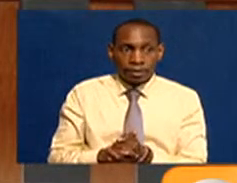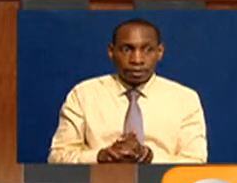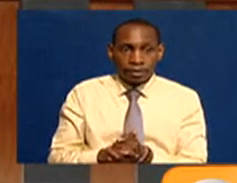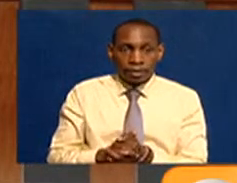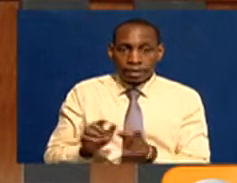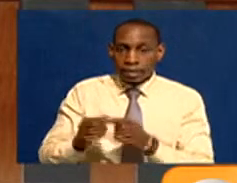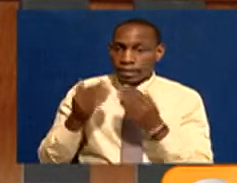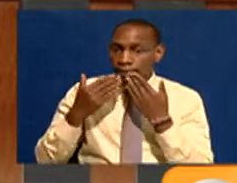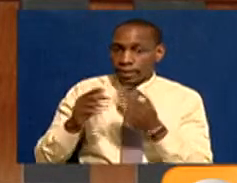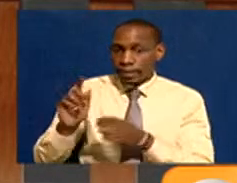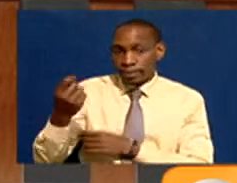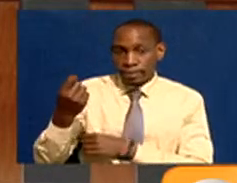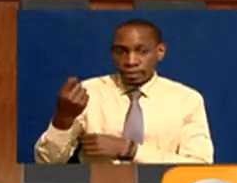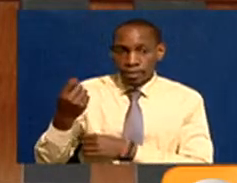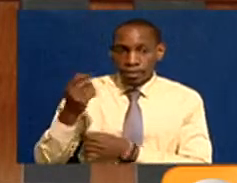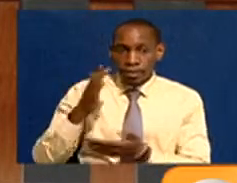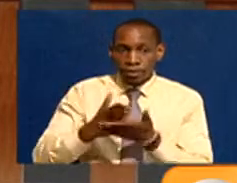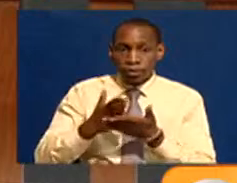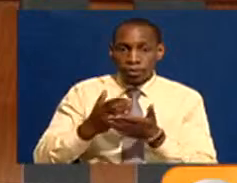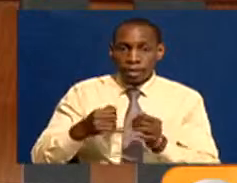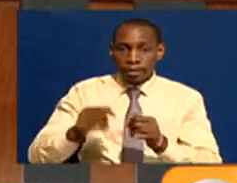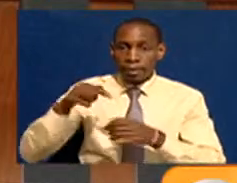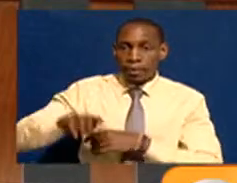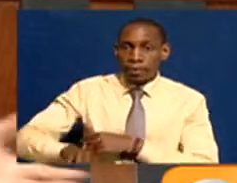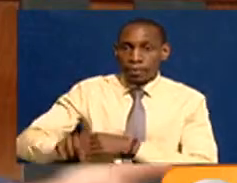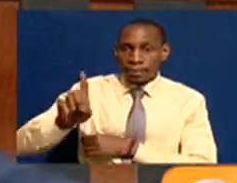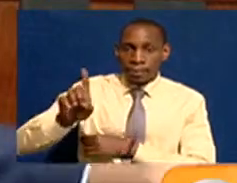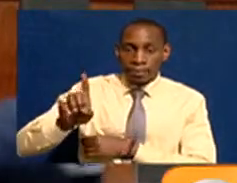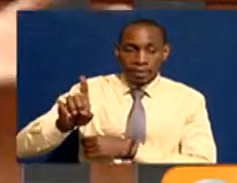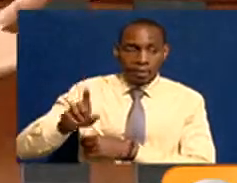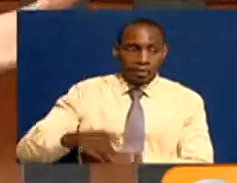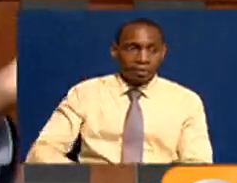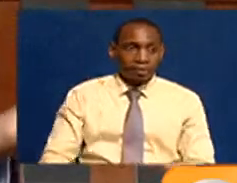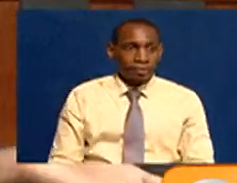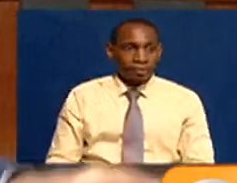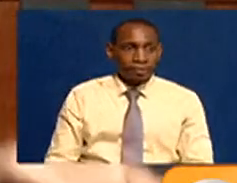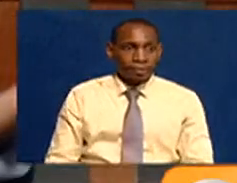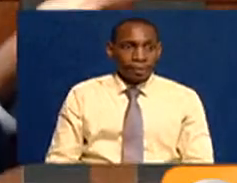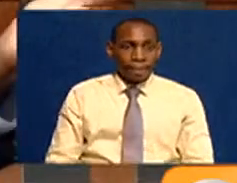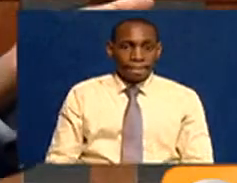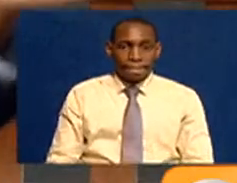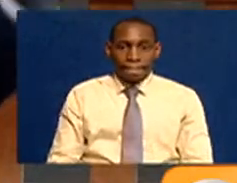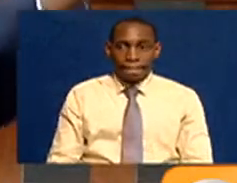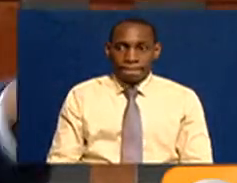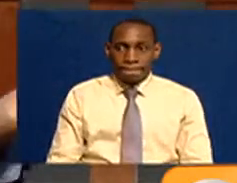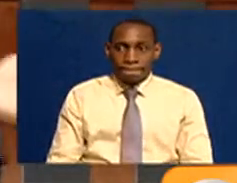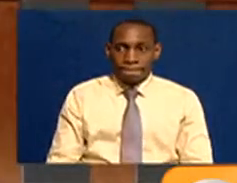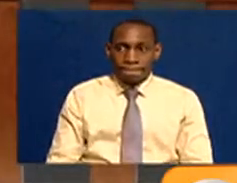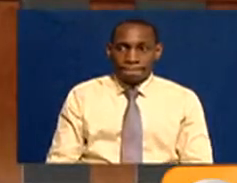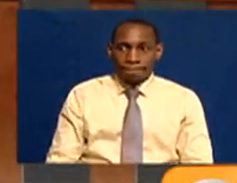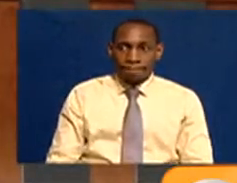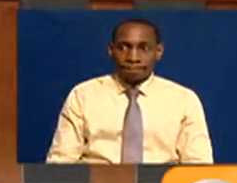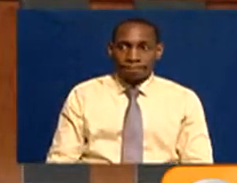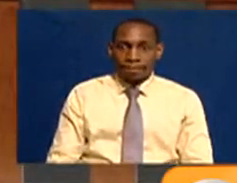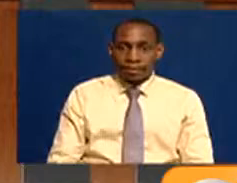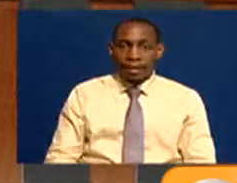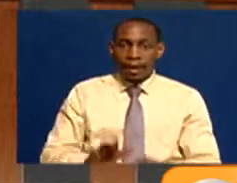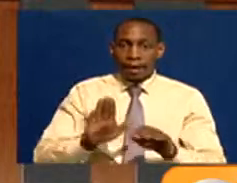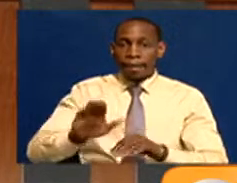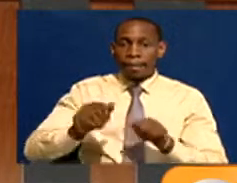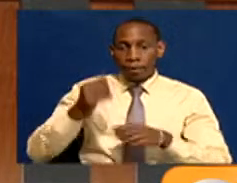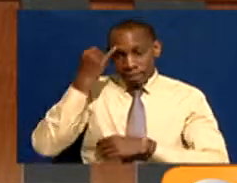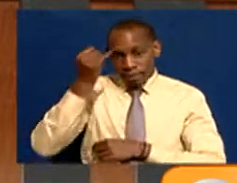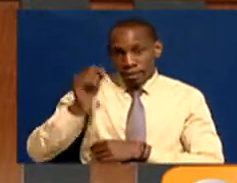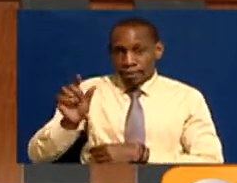for really implementing the bottom up. And Susan is getting Namkumija from somewhere. Can you imagine